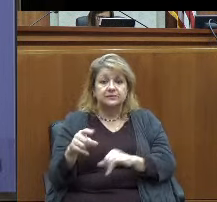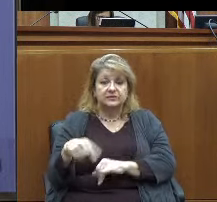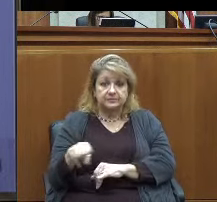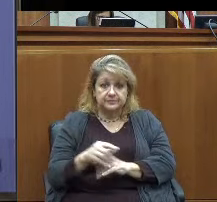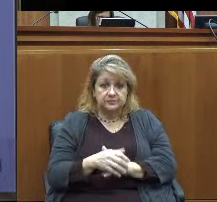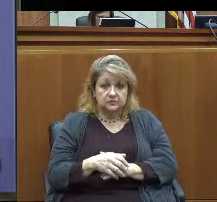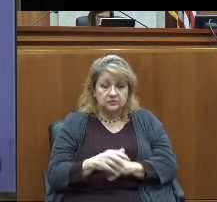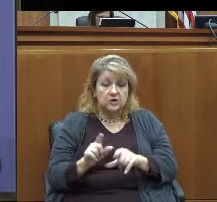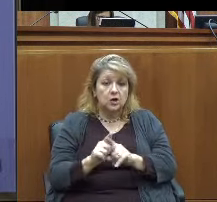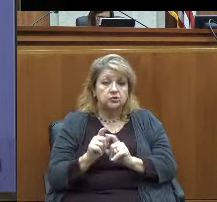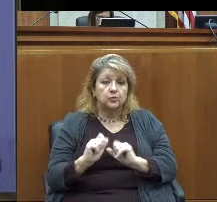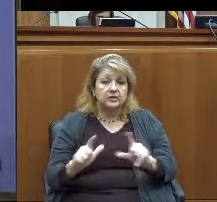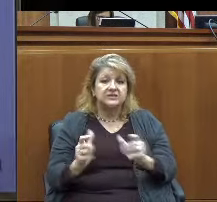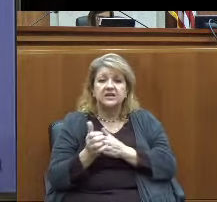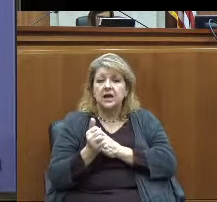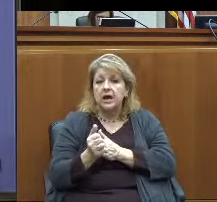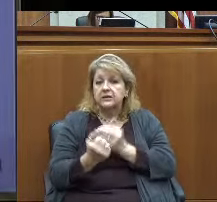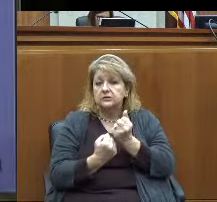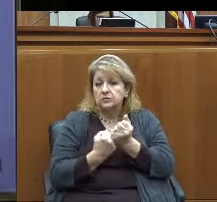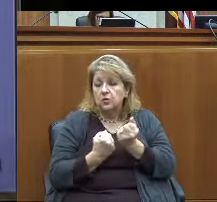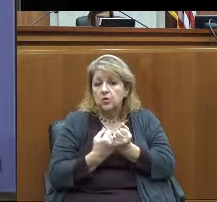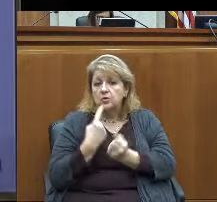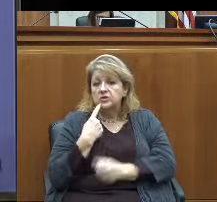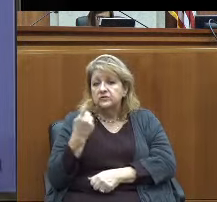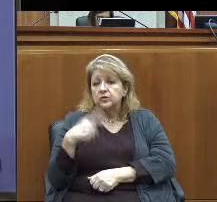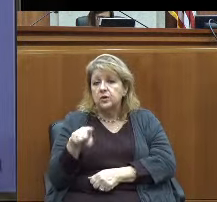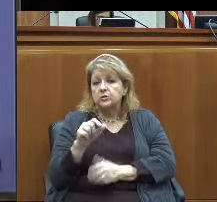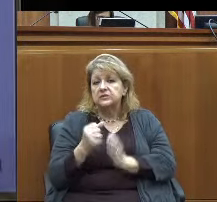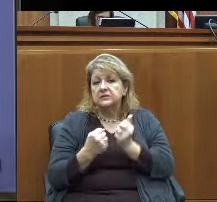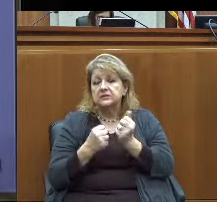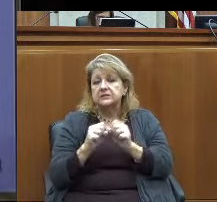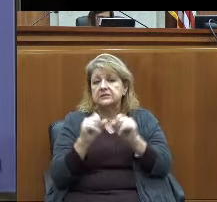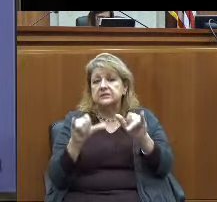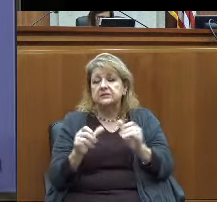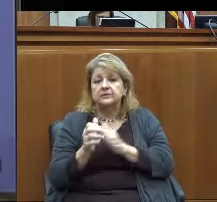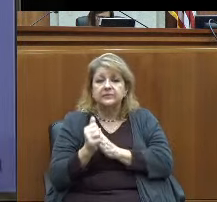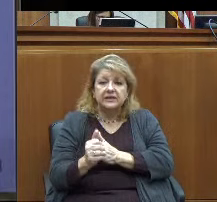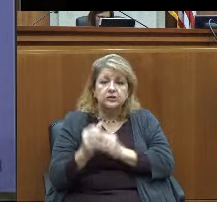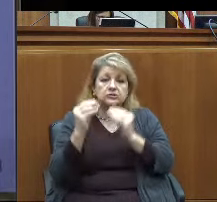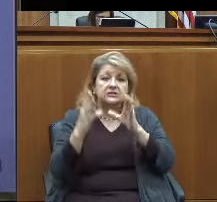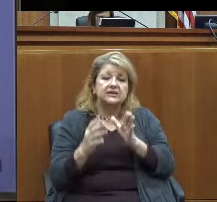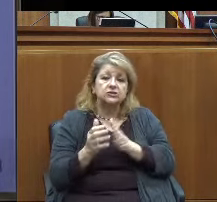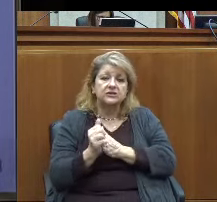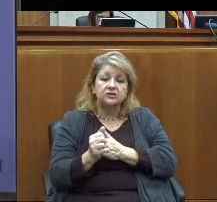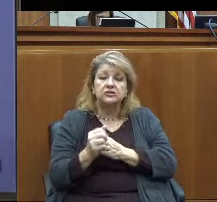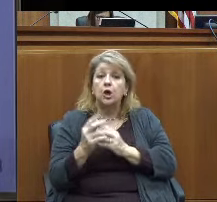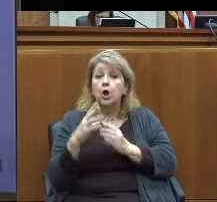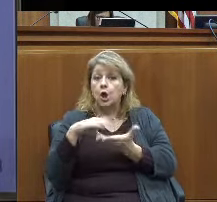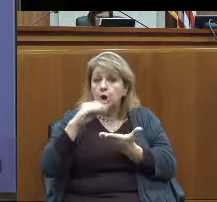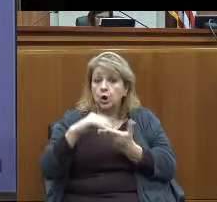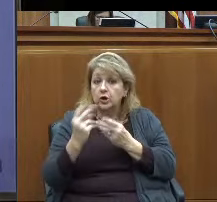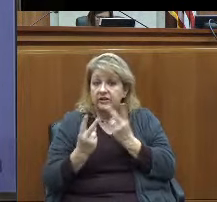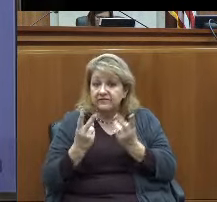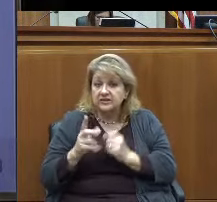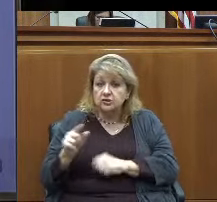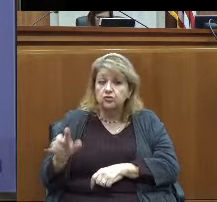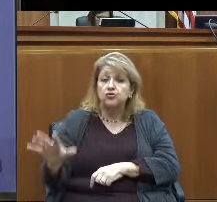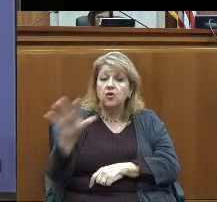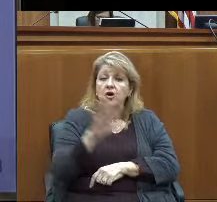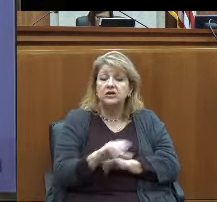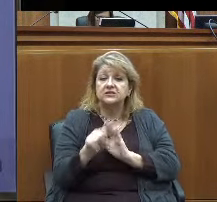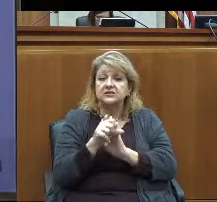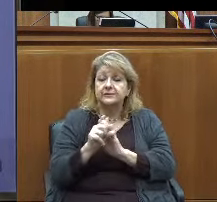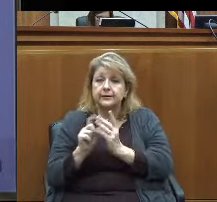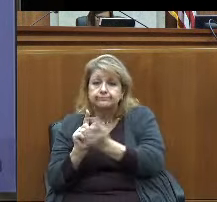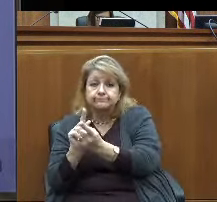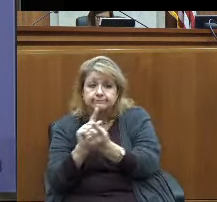We also released guidance and supports for system leaders and teacher leaders that includes learning visits across the state to learn about